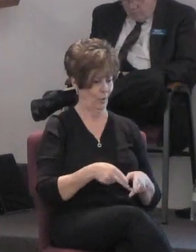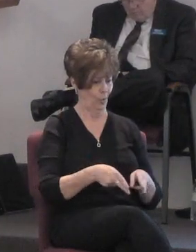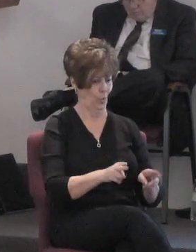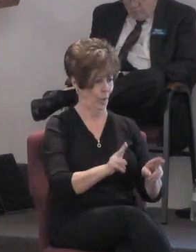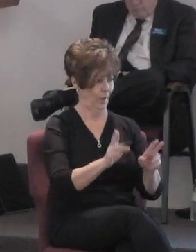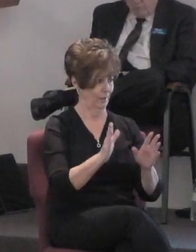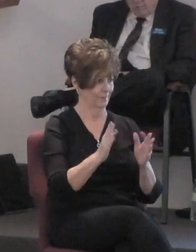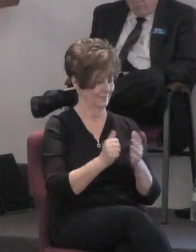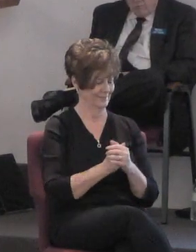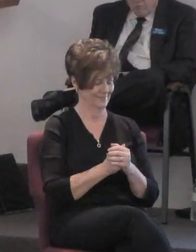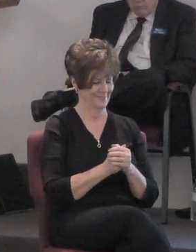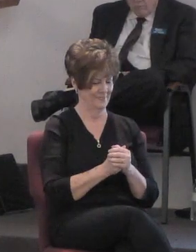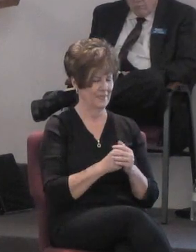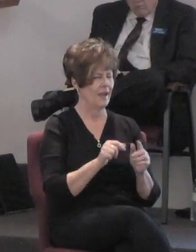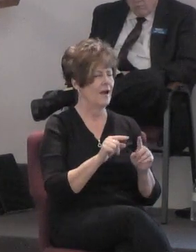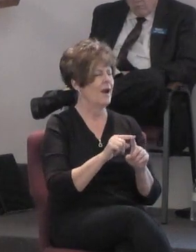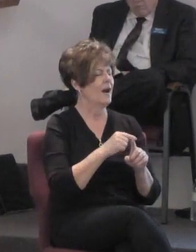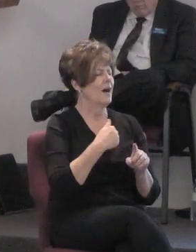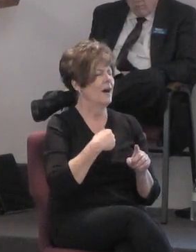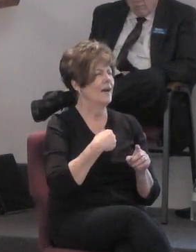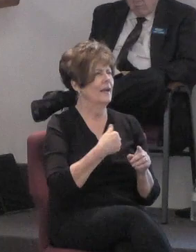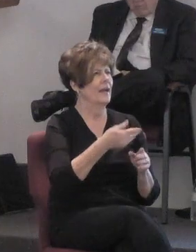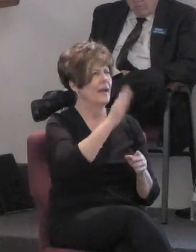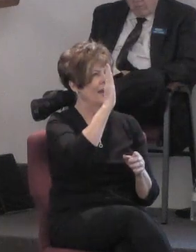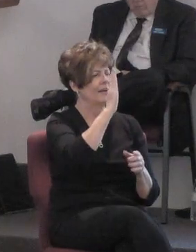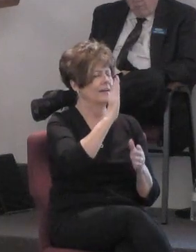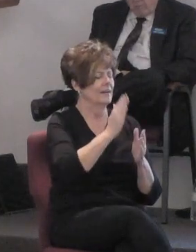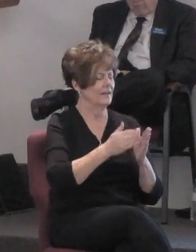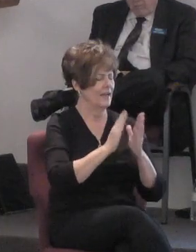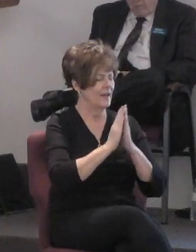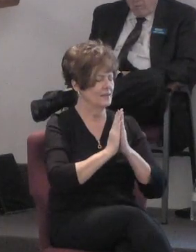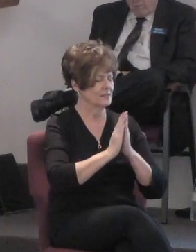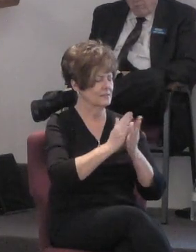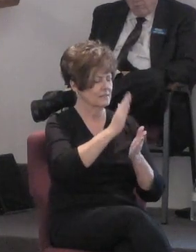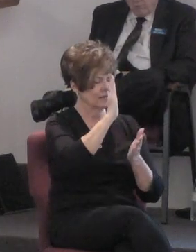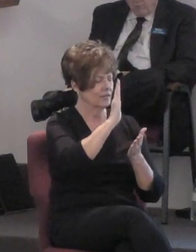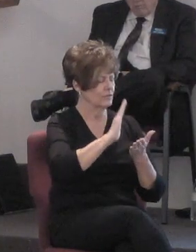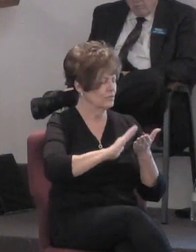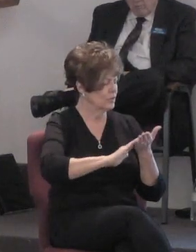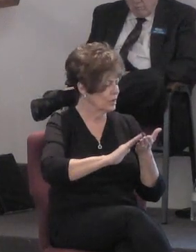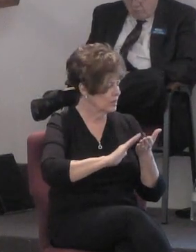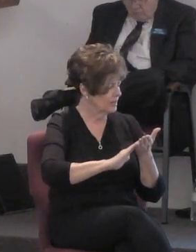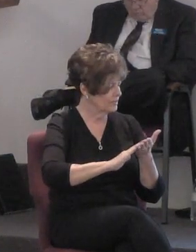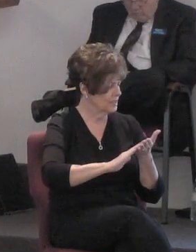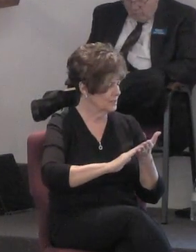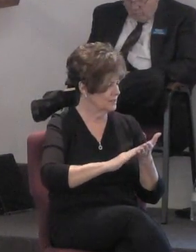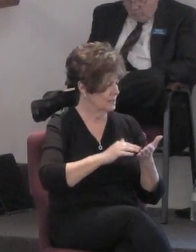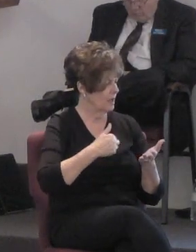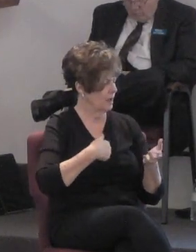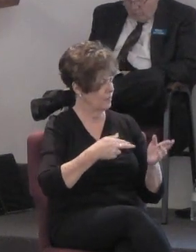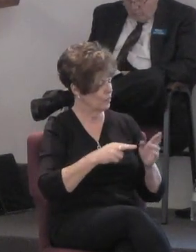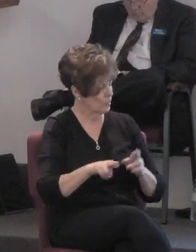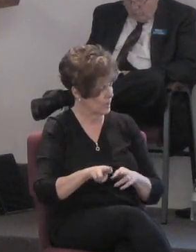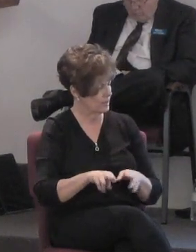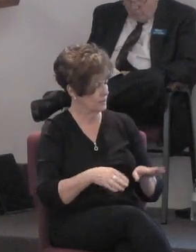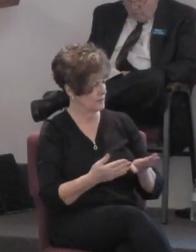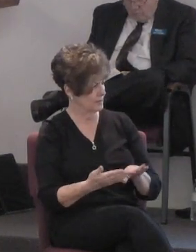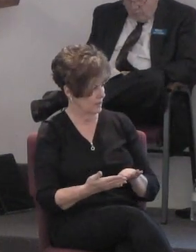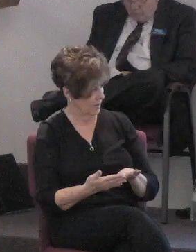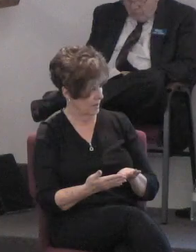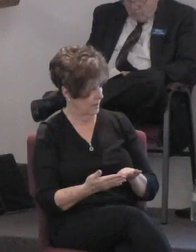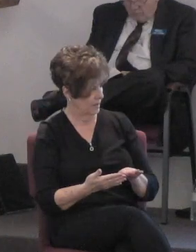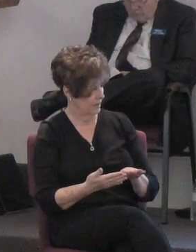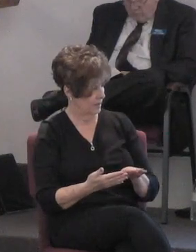from my sin and came to know Jesus as my Savior. You need to know the Father. The Bible says that Jesus knew who he